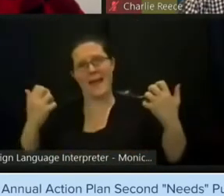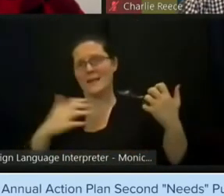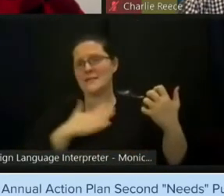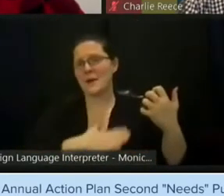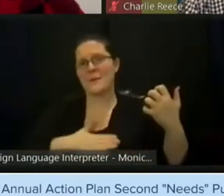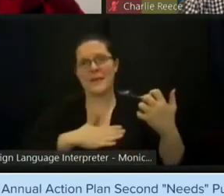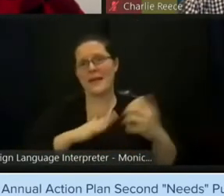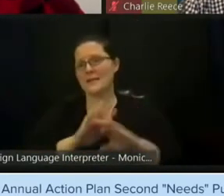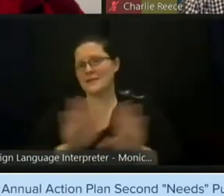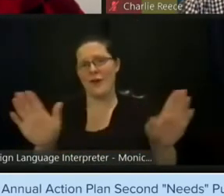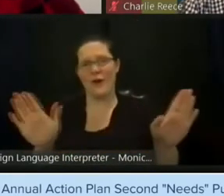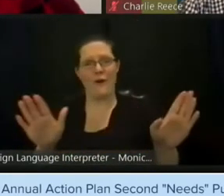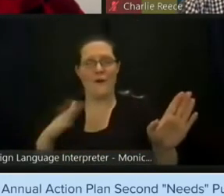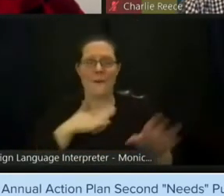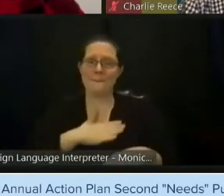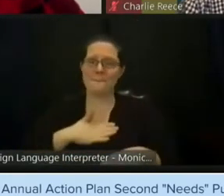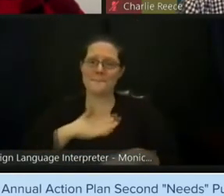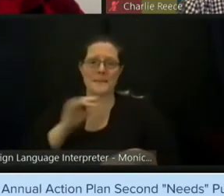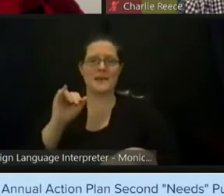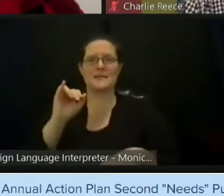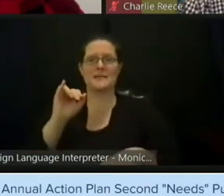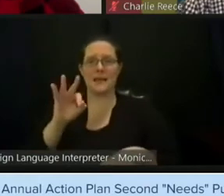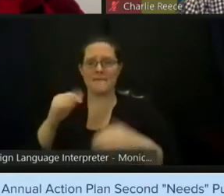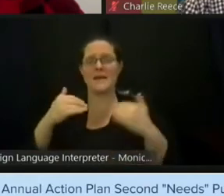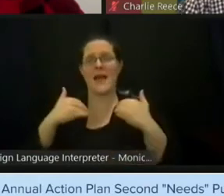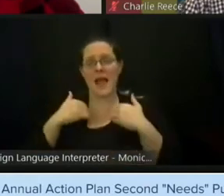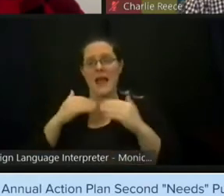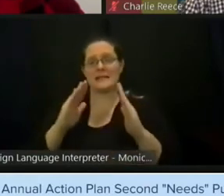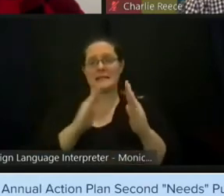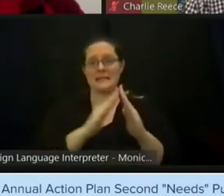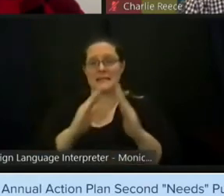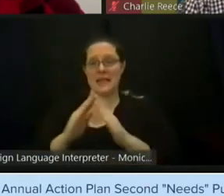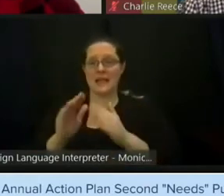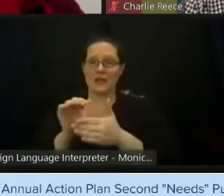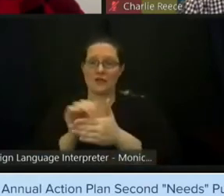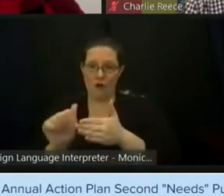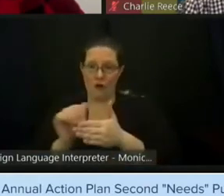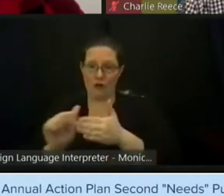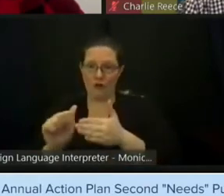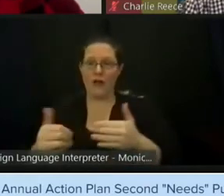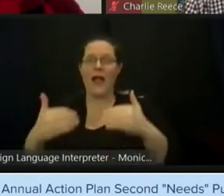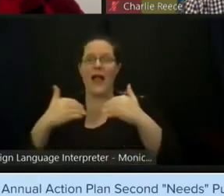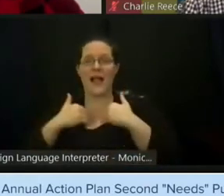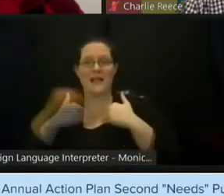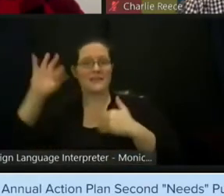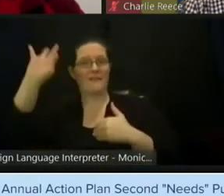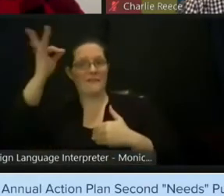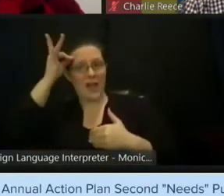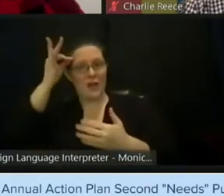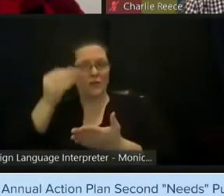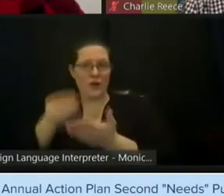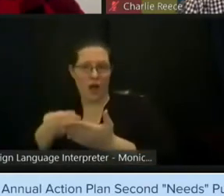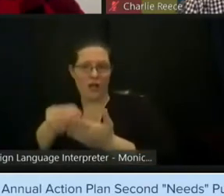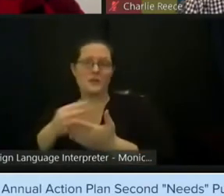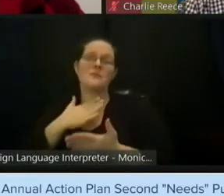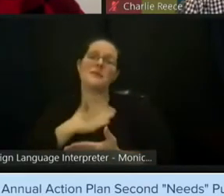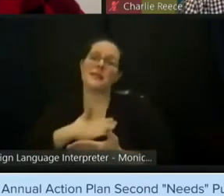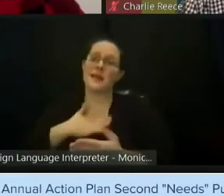Please, please, if it has a city dollar and it has a government, a federal dollar,